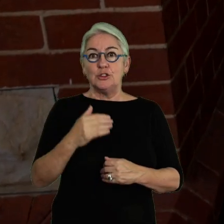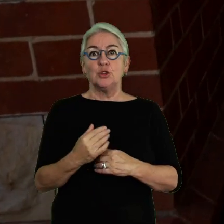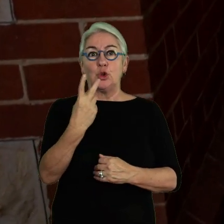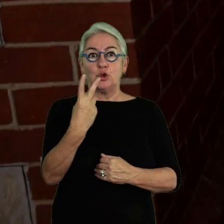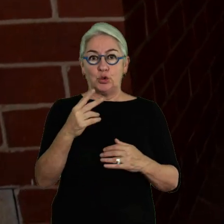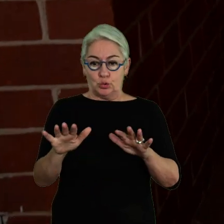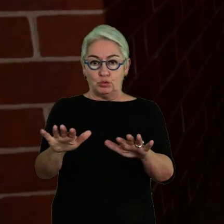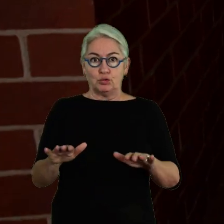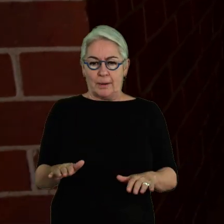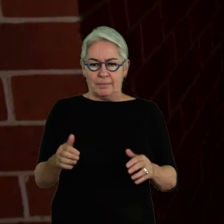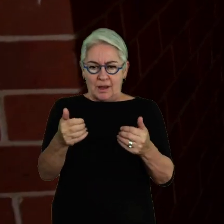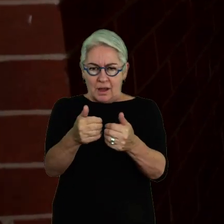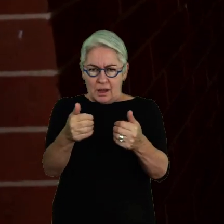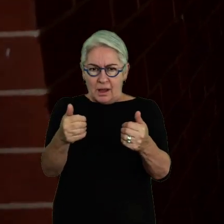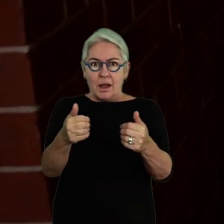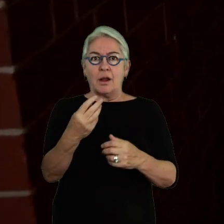2 ramps.